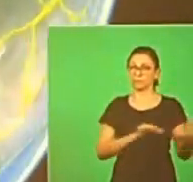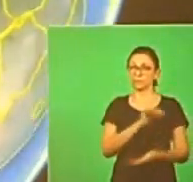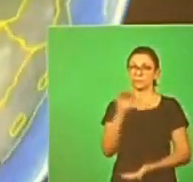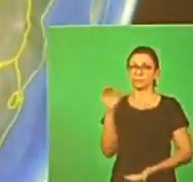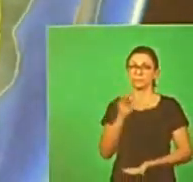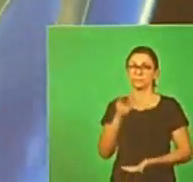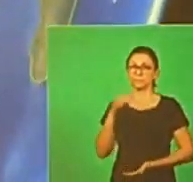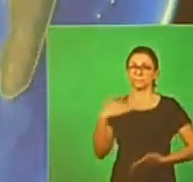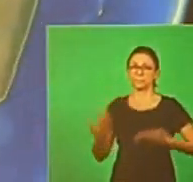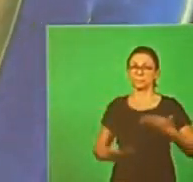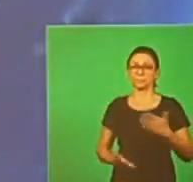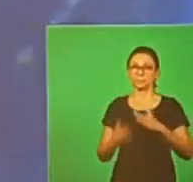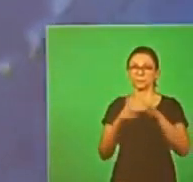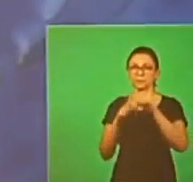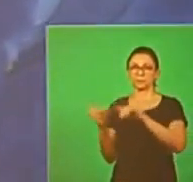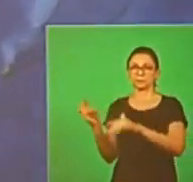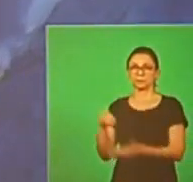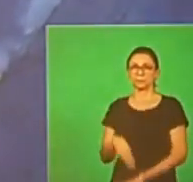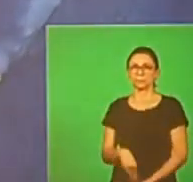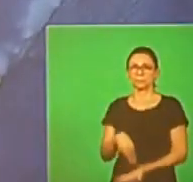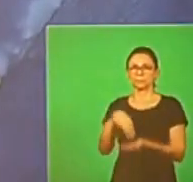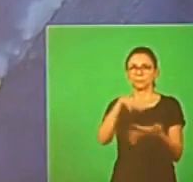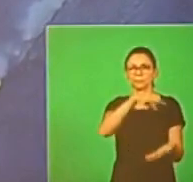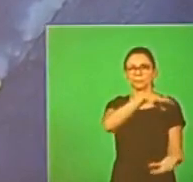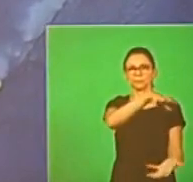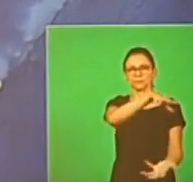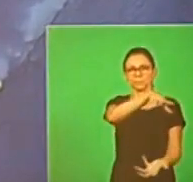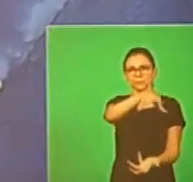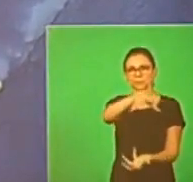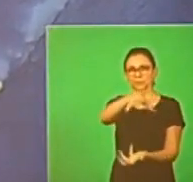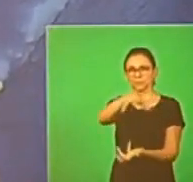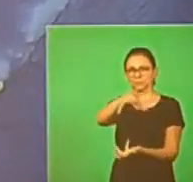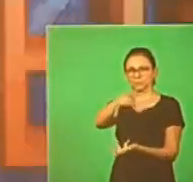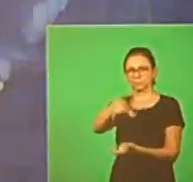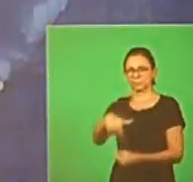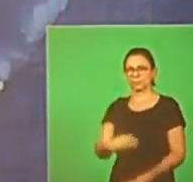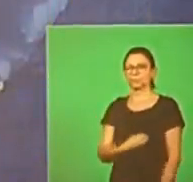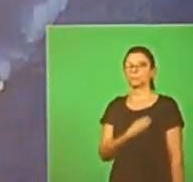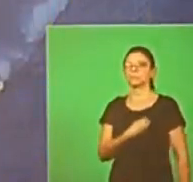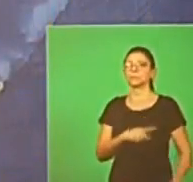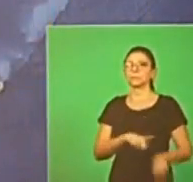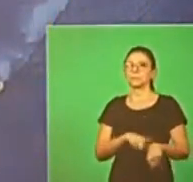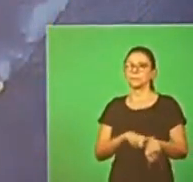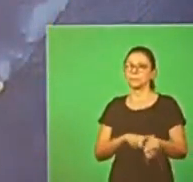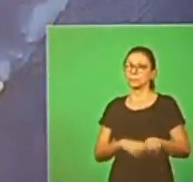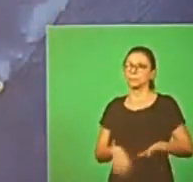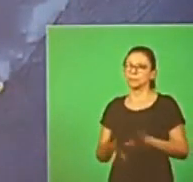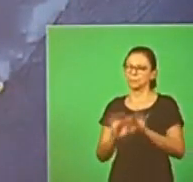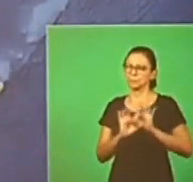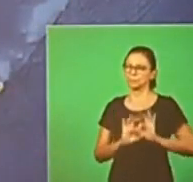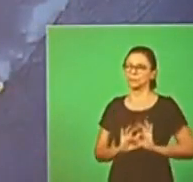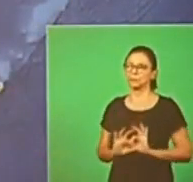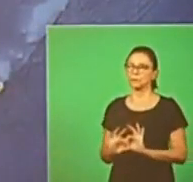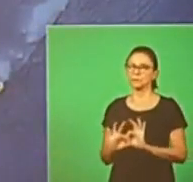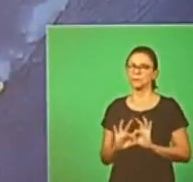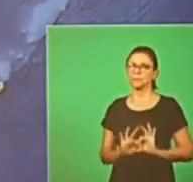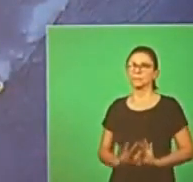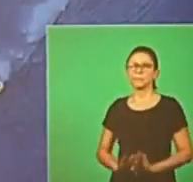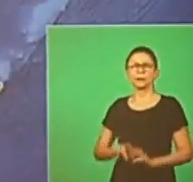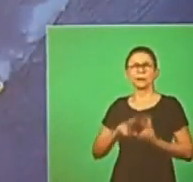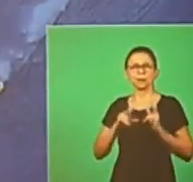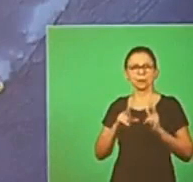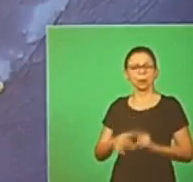peace in our tradition. The members of Maranatha Christian Church of the entire planet live a moment of unity and